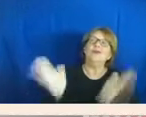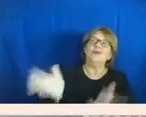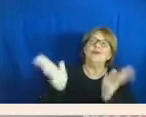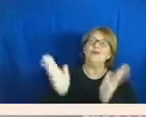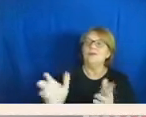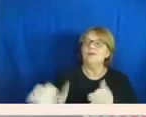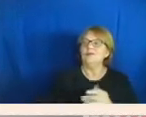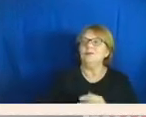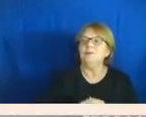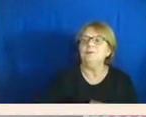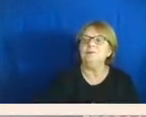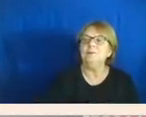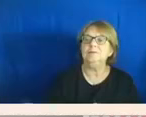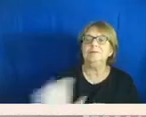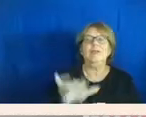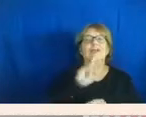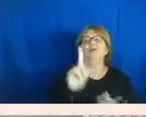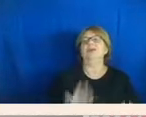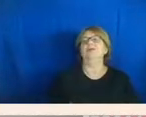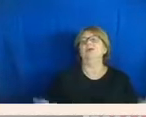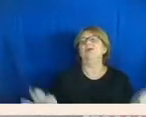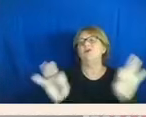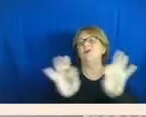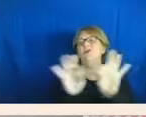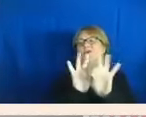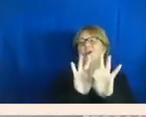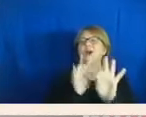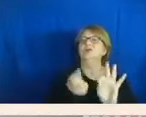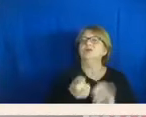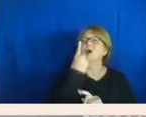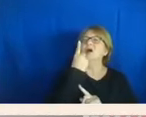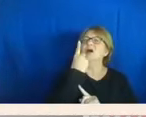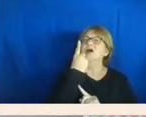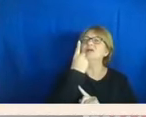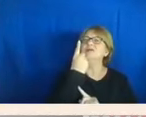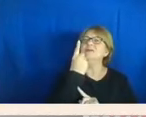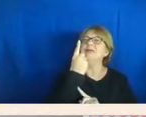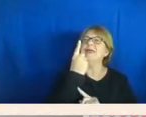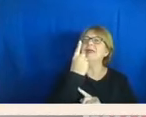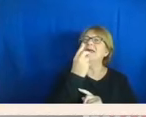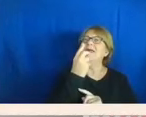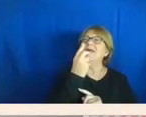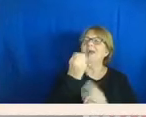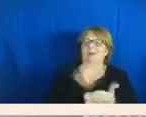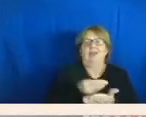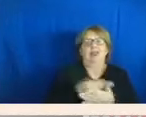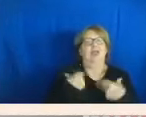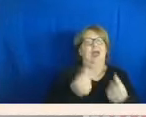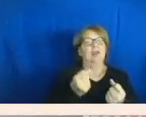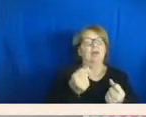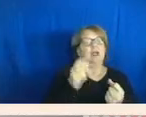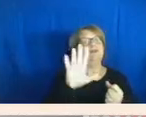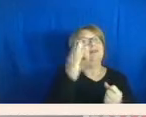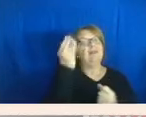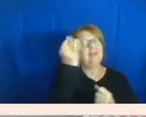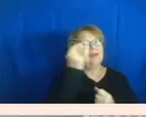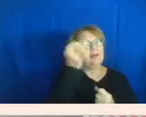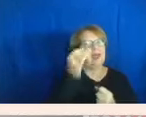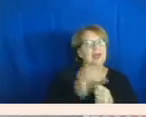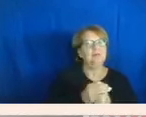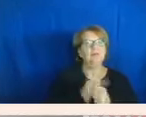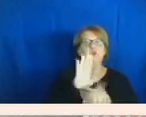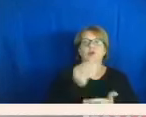That is so important to understand and be financially healthy. Because let's think about it. Your financial health